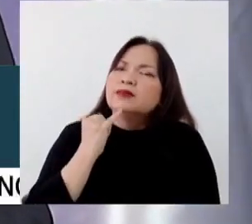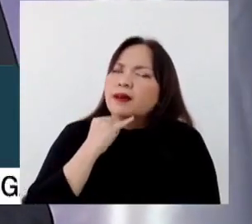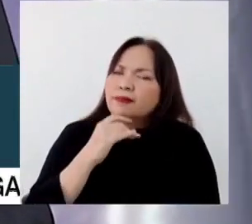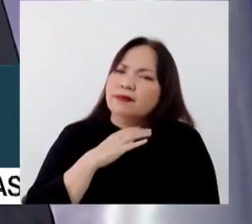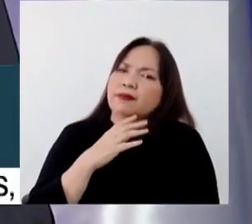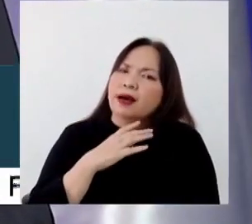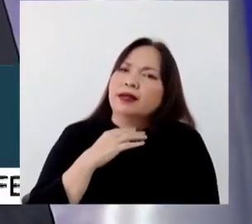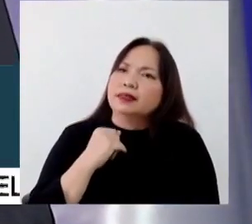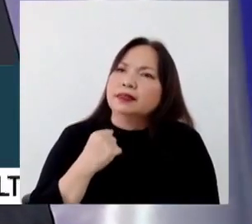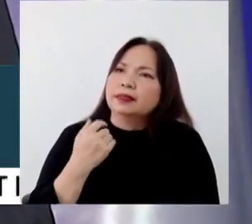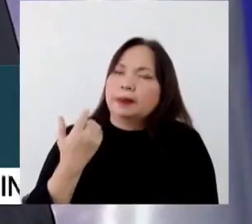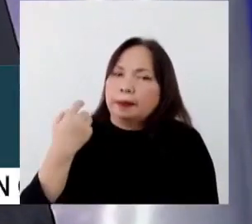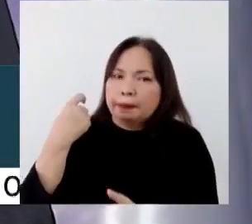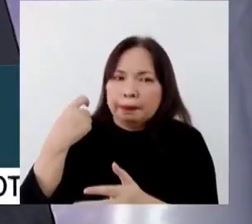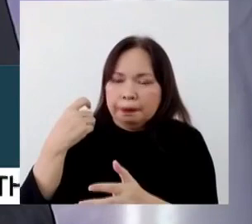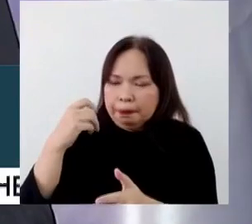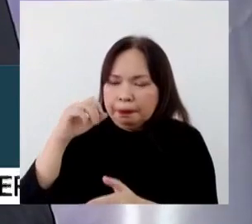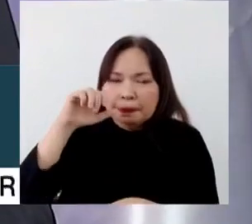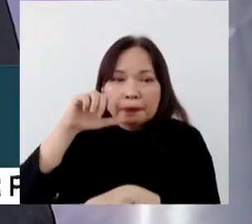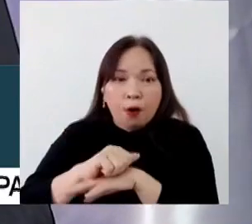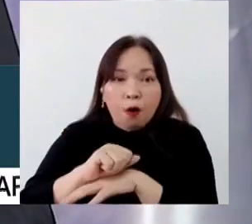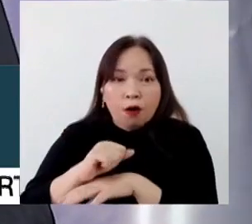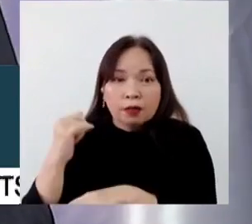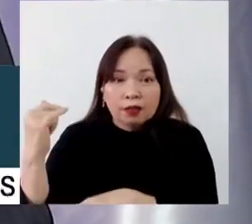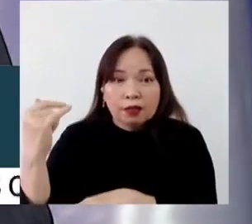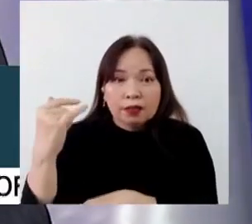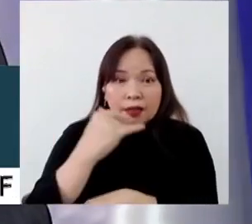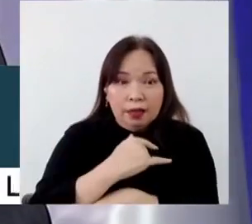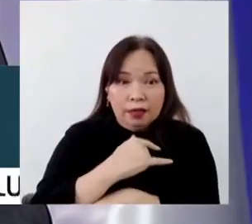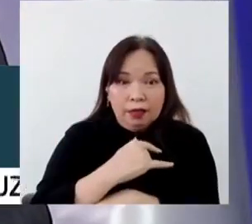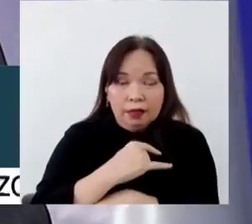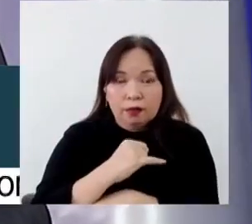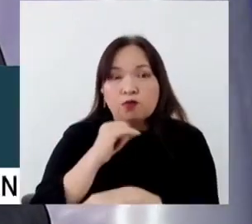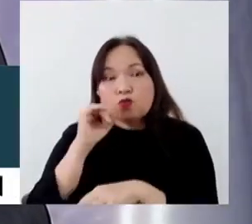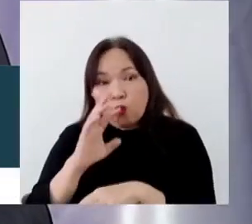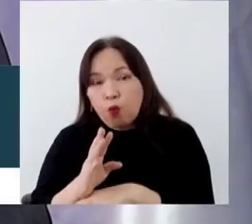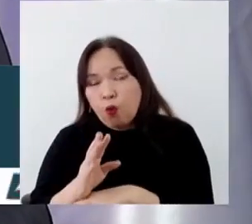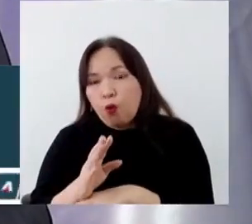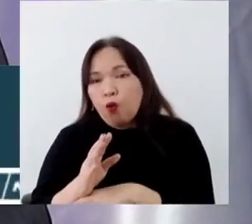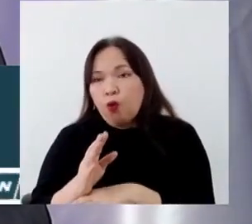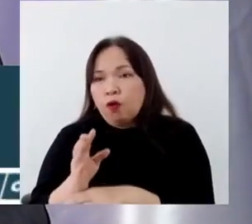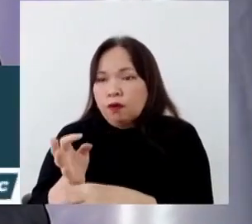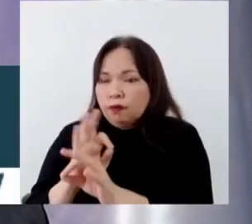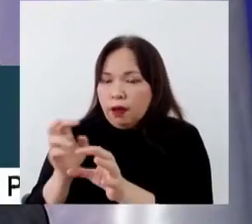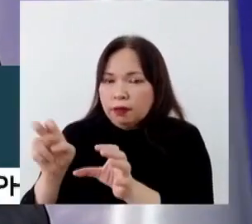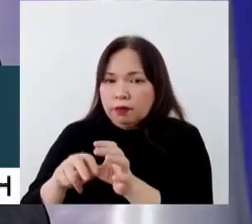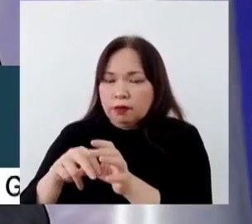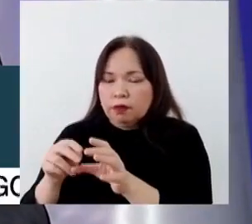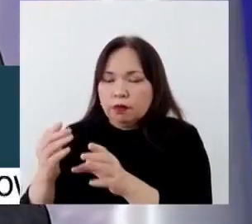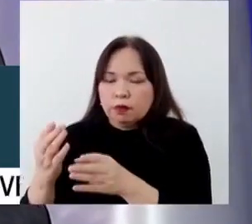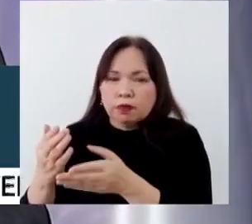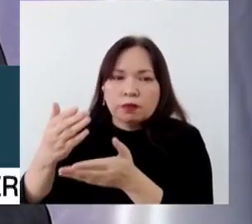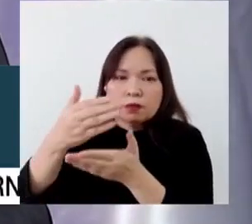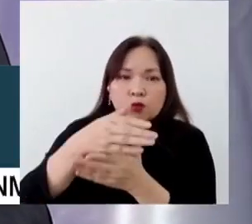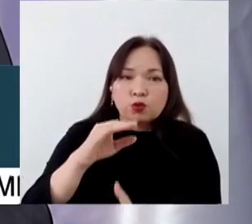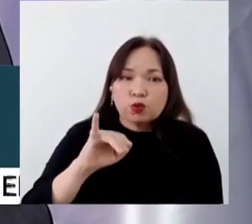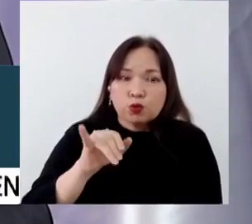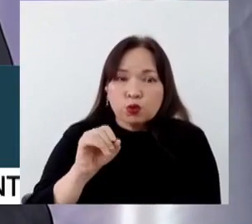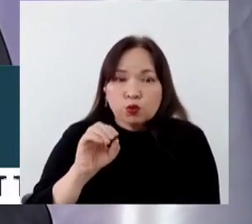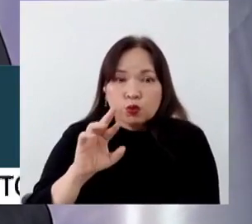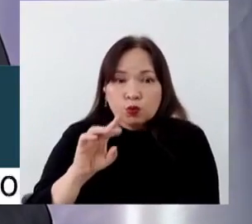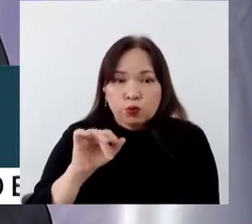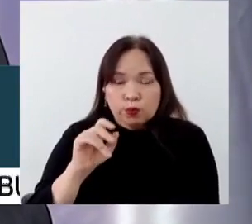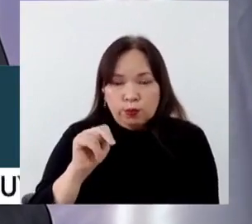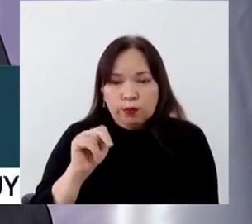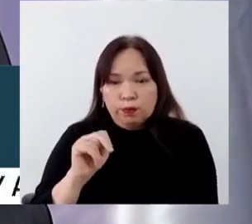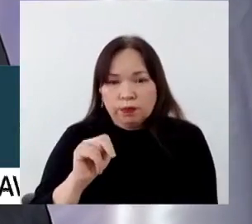or drive them to Jordan. Of course, they'll need clearance as well. And